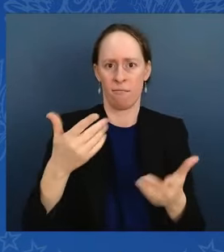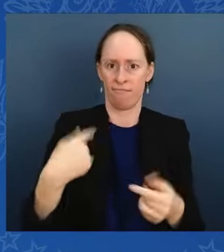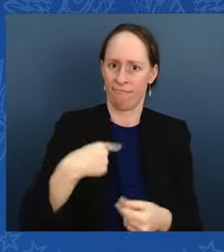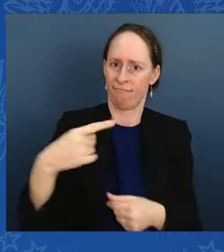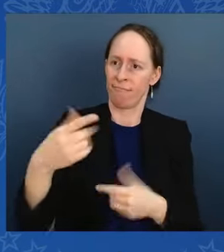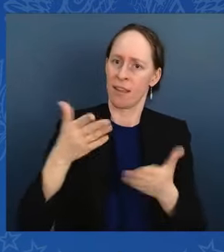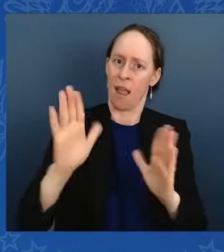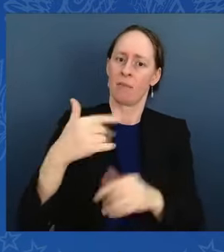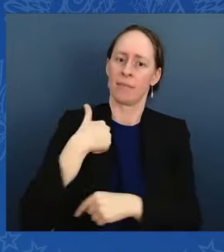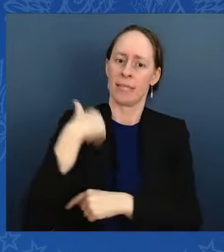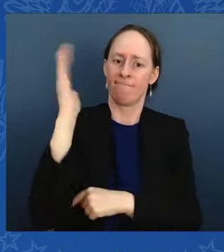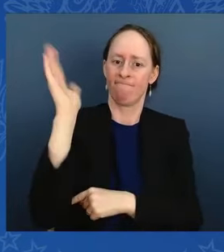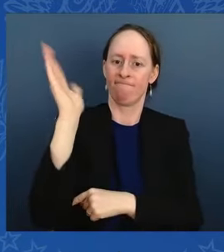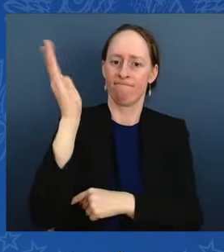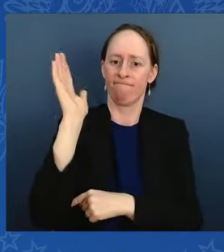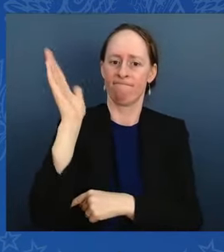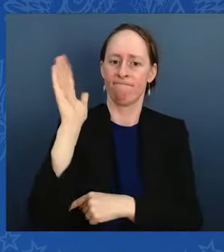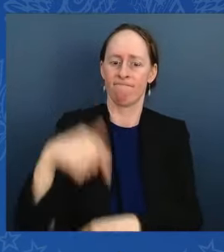that administration